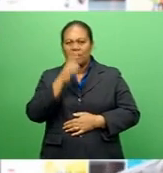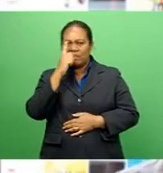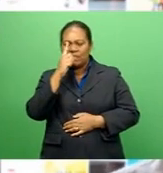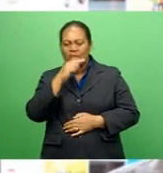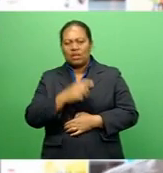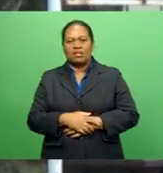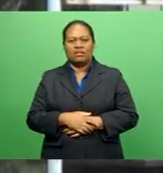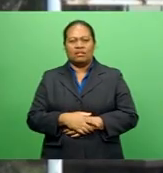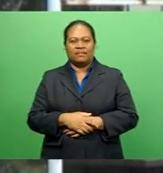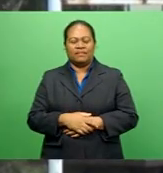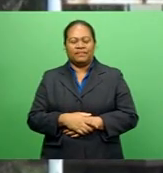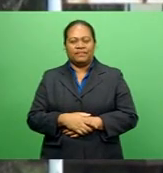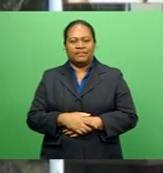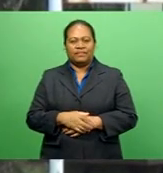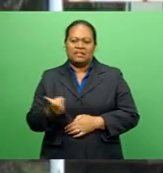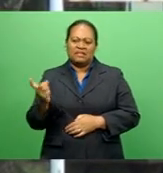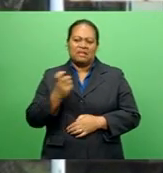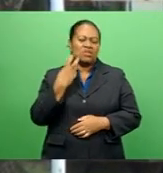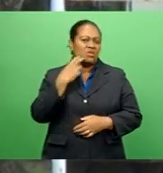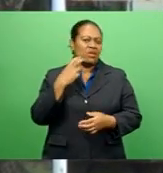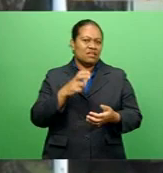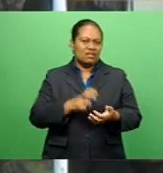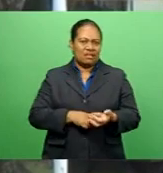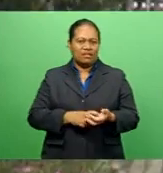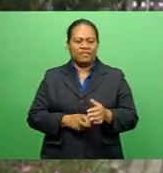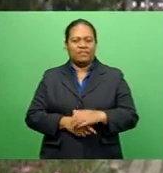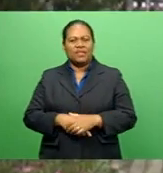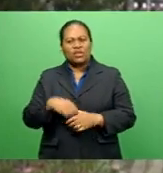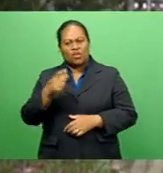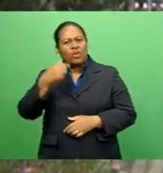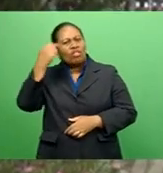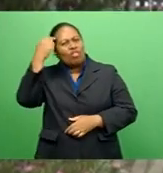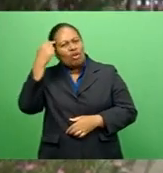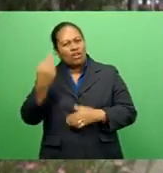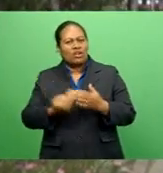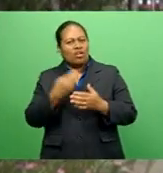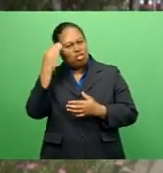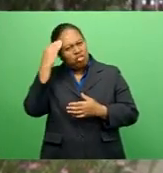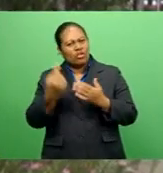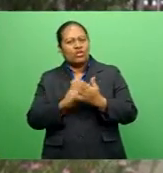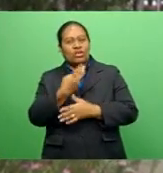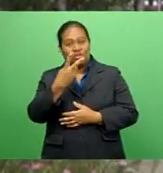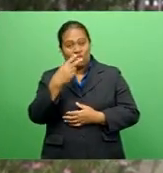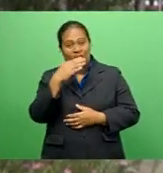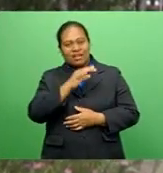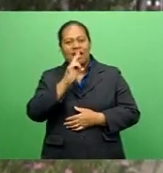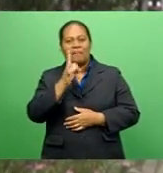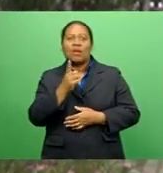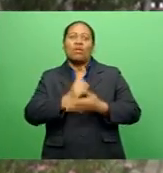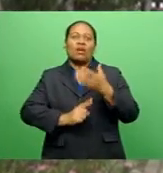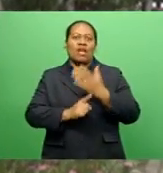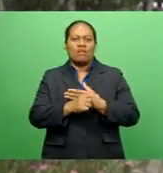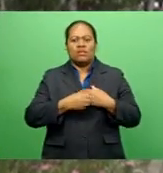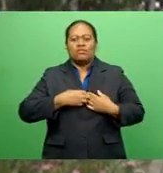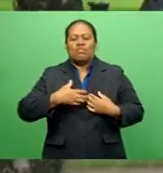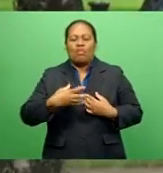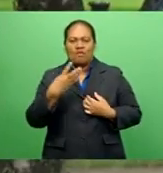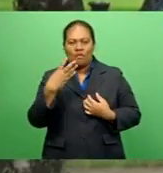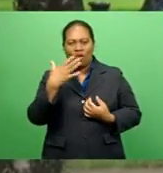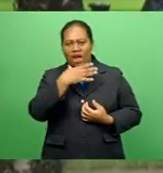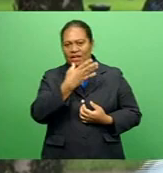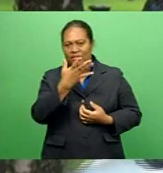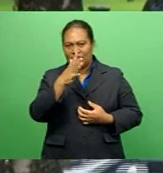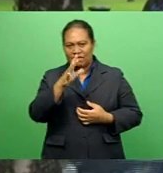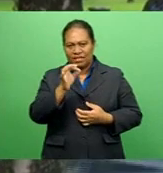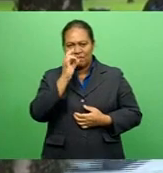that. We were just expecting 200. Our group surpassed the number.